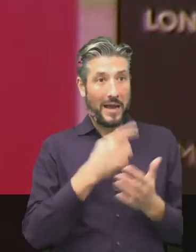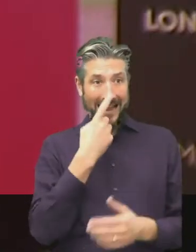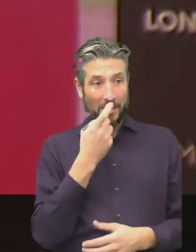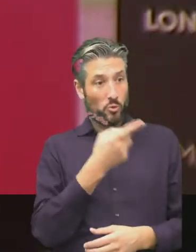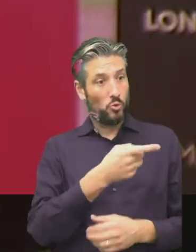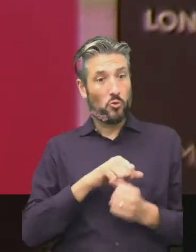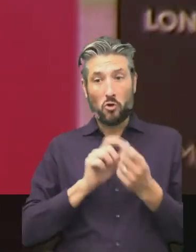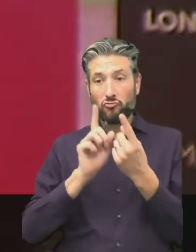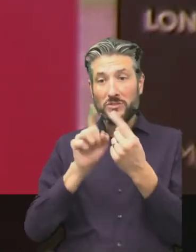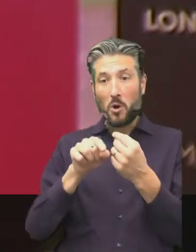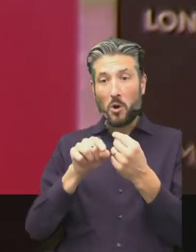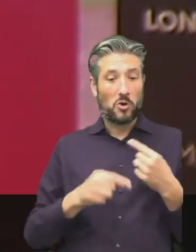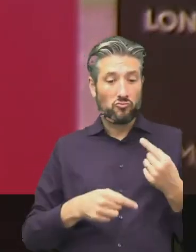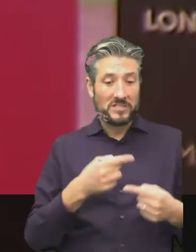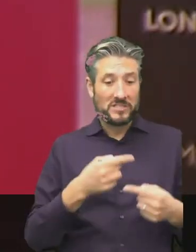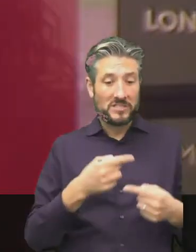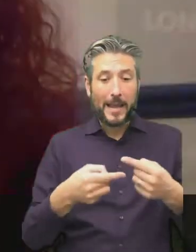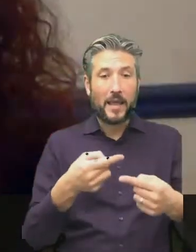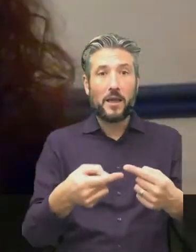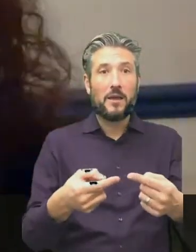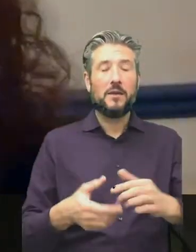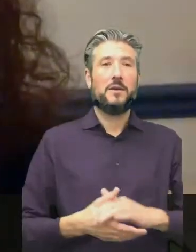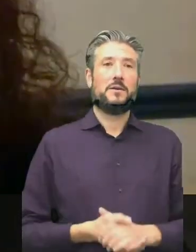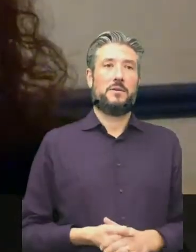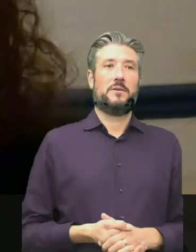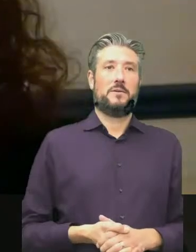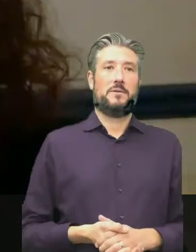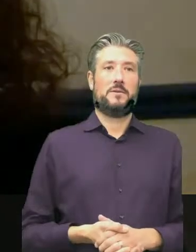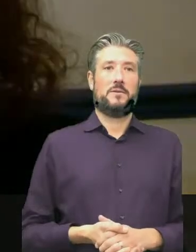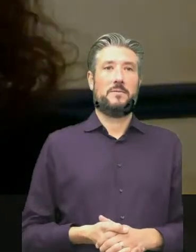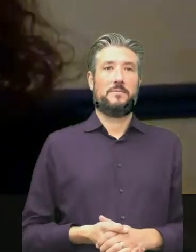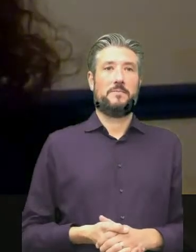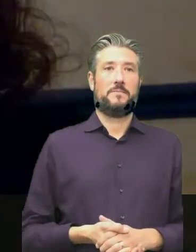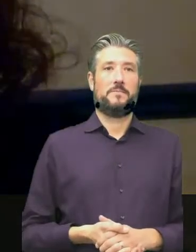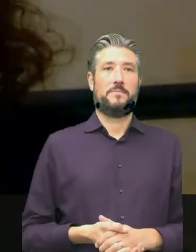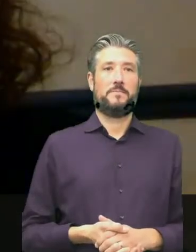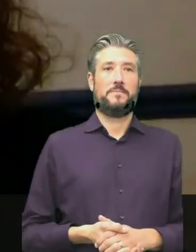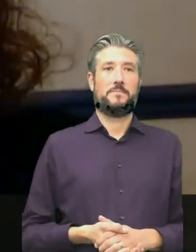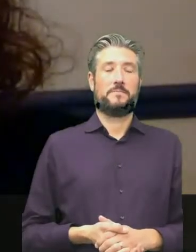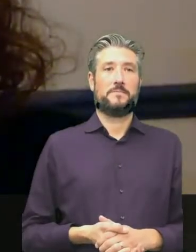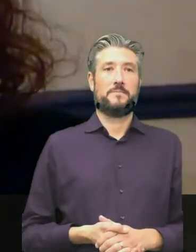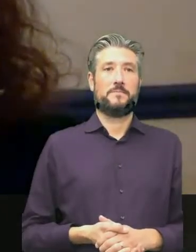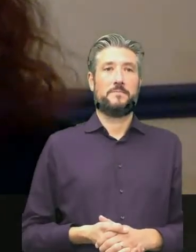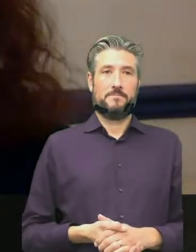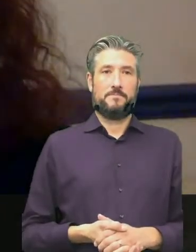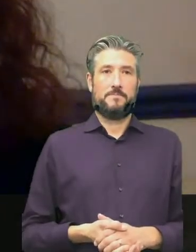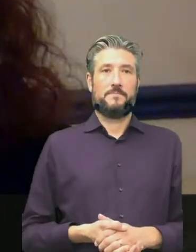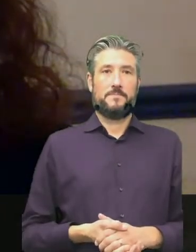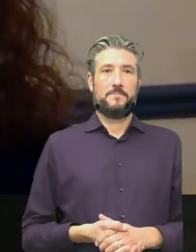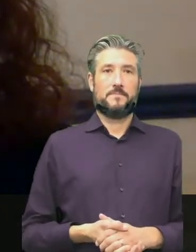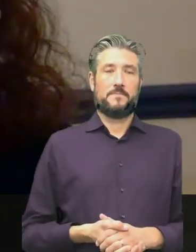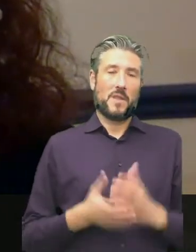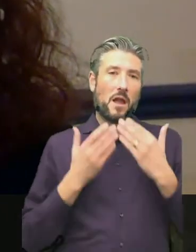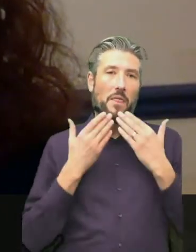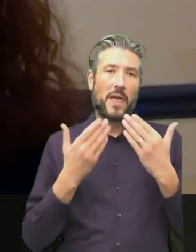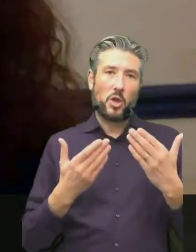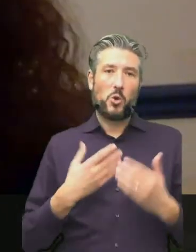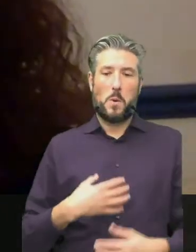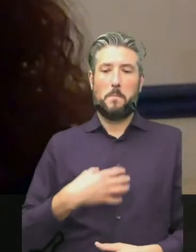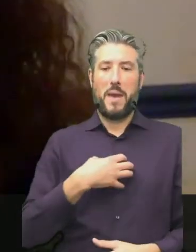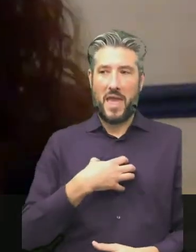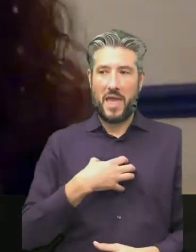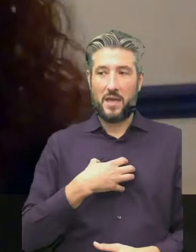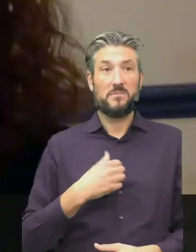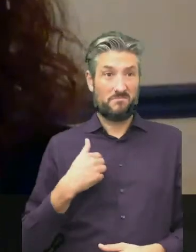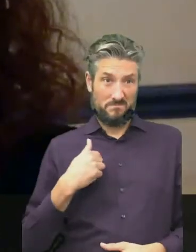And thank you, Mr. Mayor, for saying that I have done a lot of work on this. And it's not just Newham, Christoph, over in